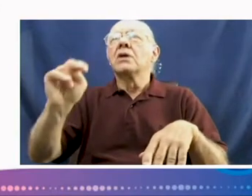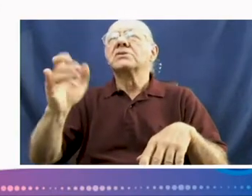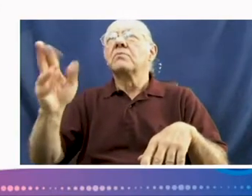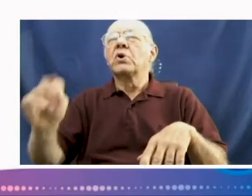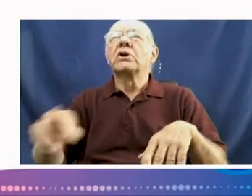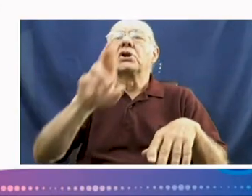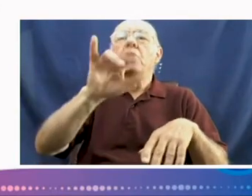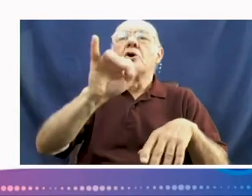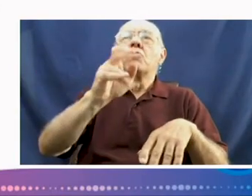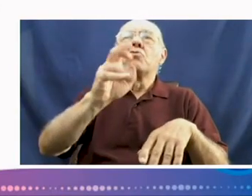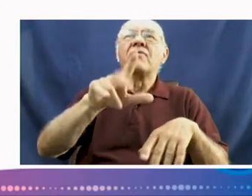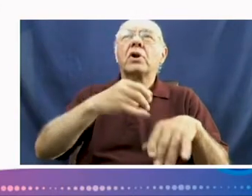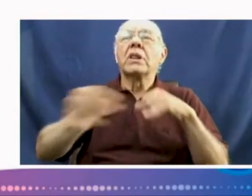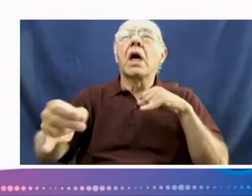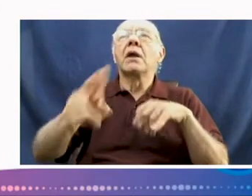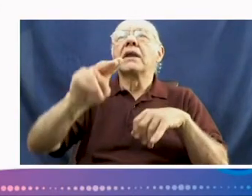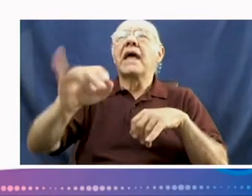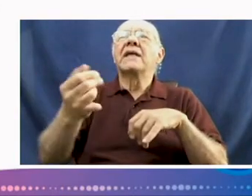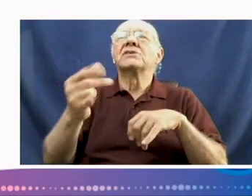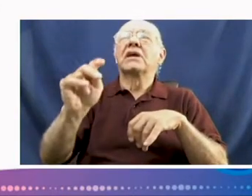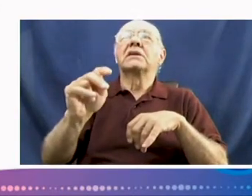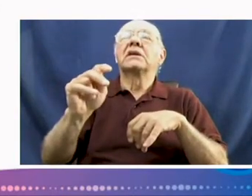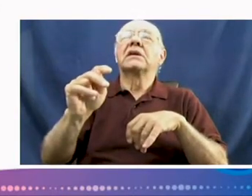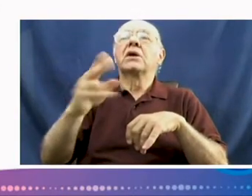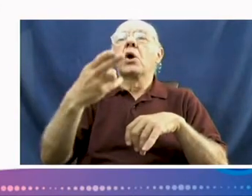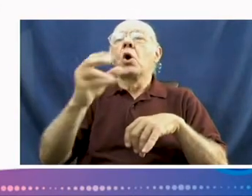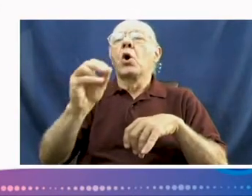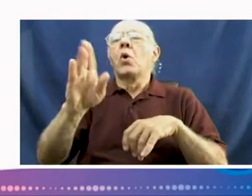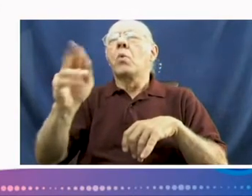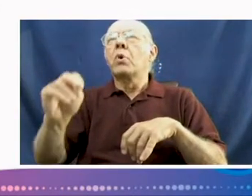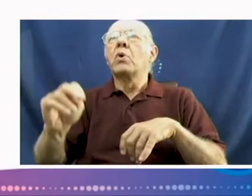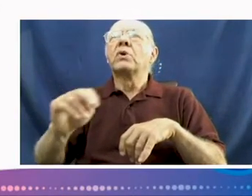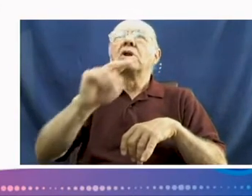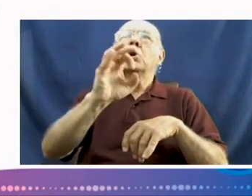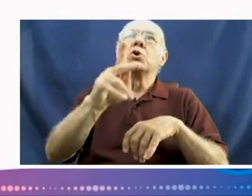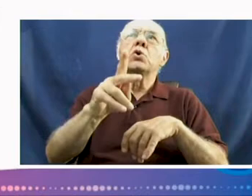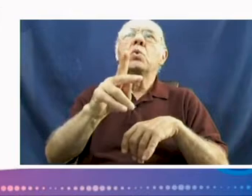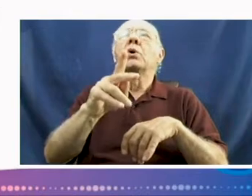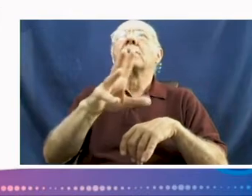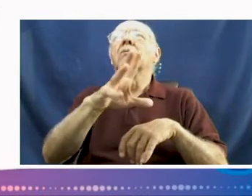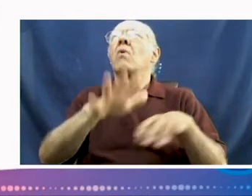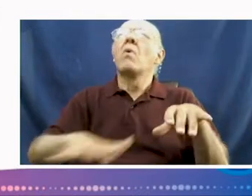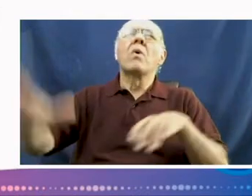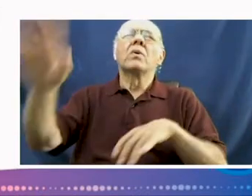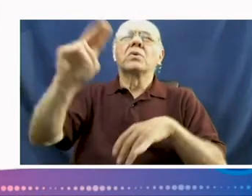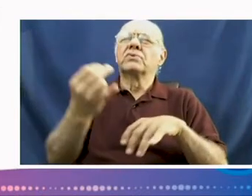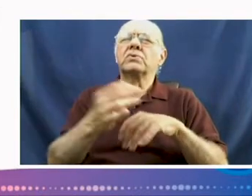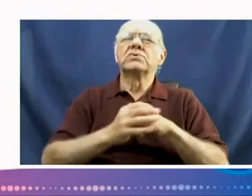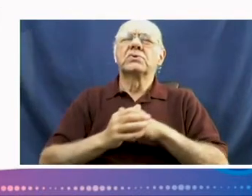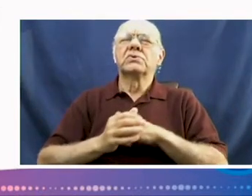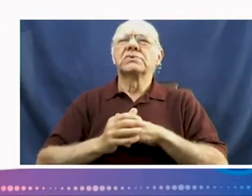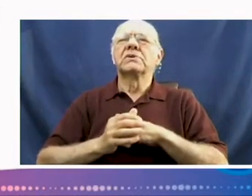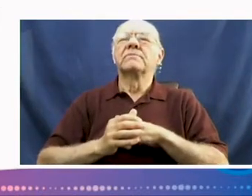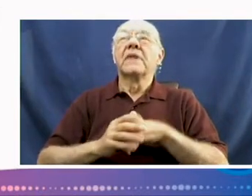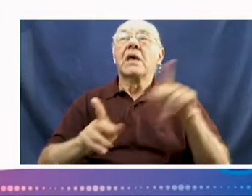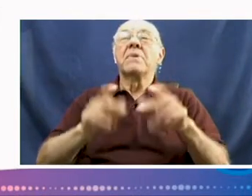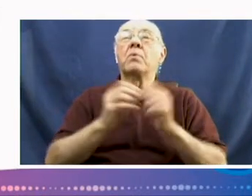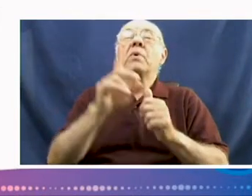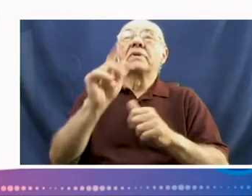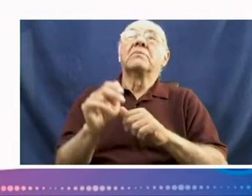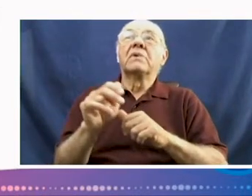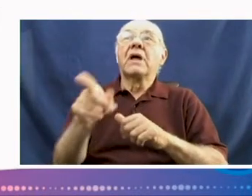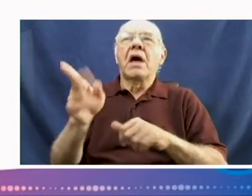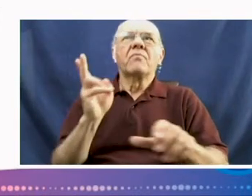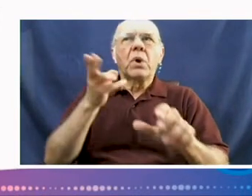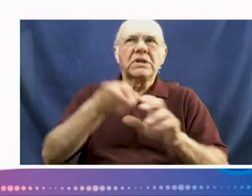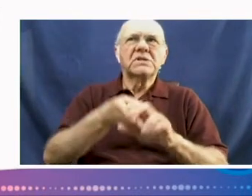Jersey Transit Rail Lines on the Hoboken and Newark divisions all over the state of New Jersey. People with disabilities have participated in